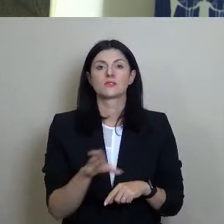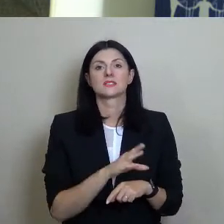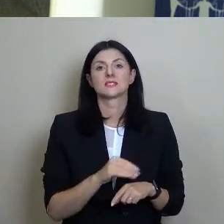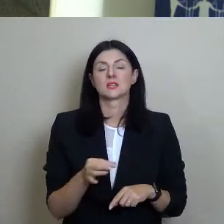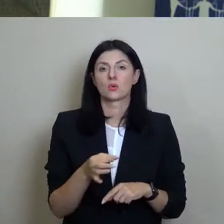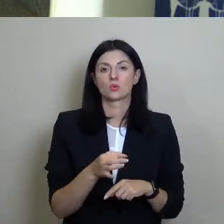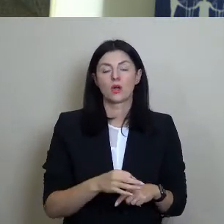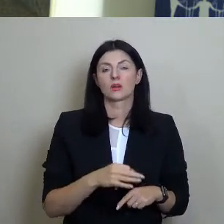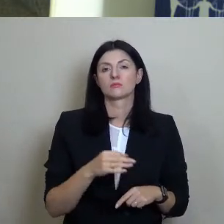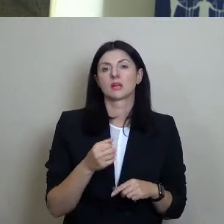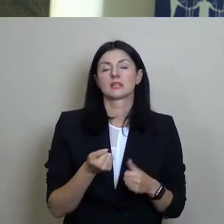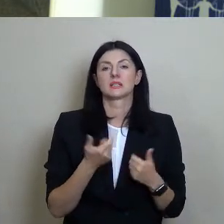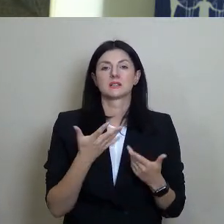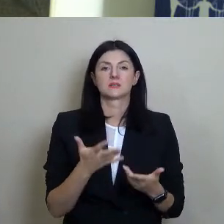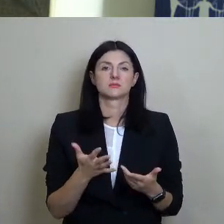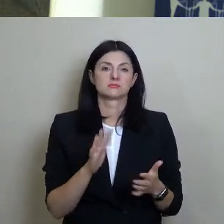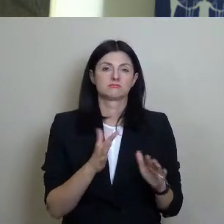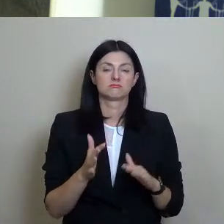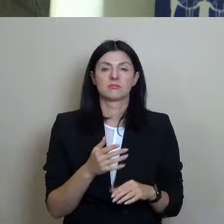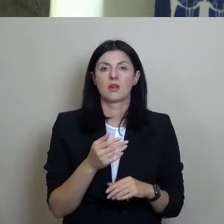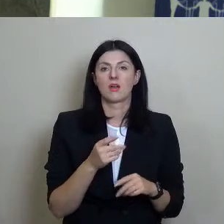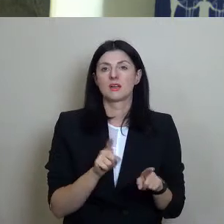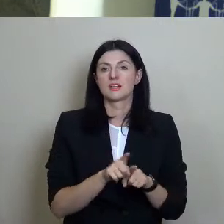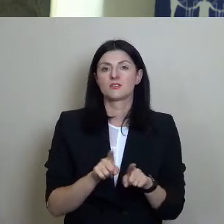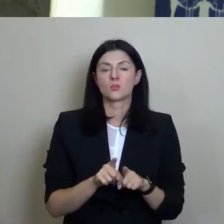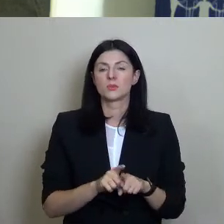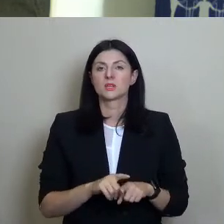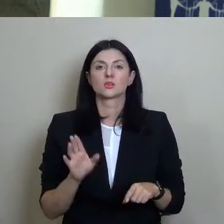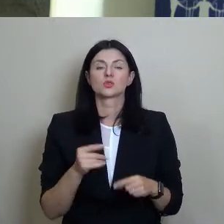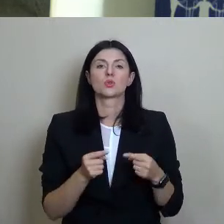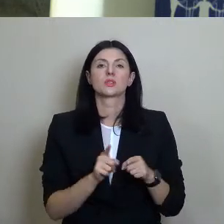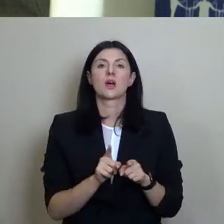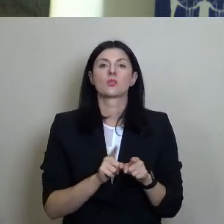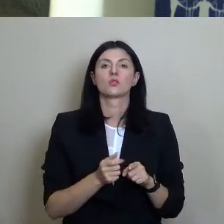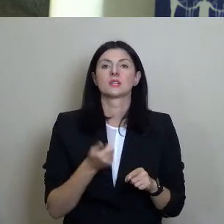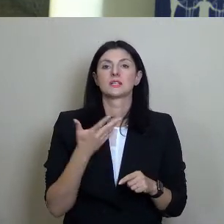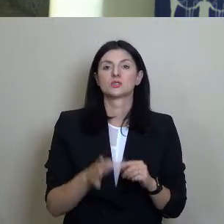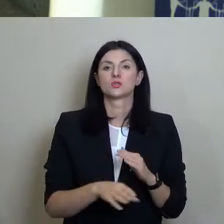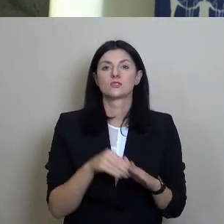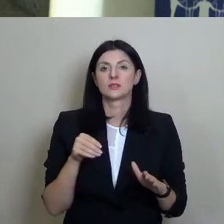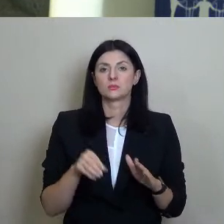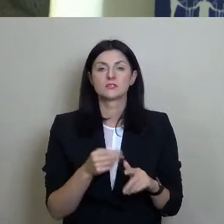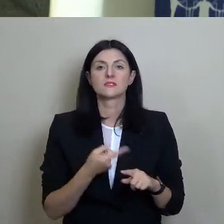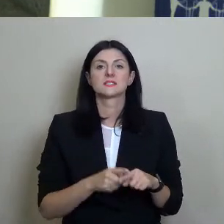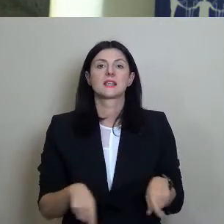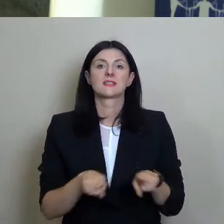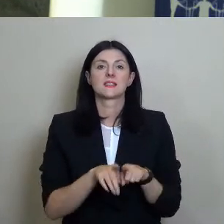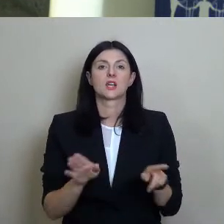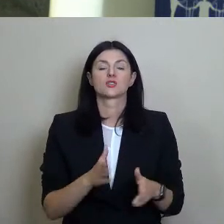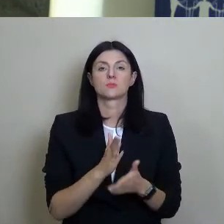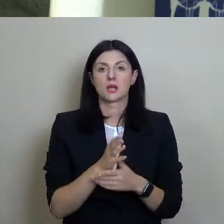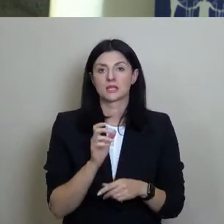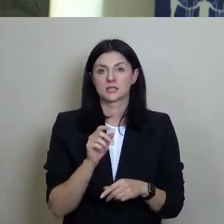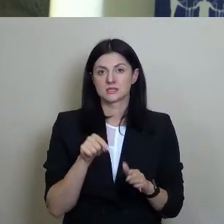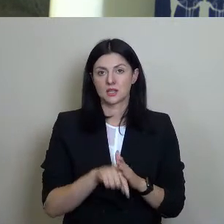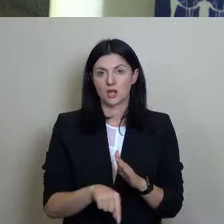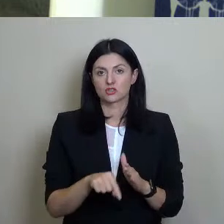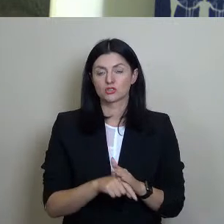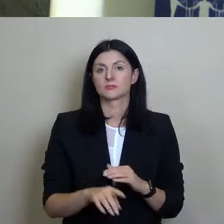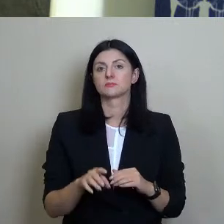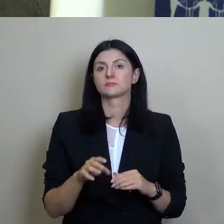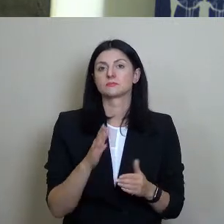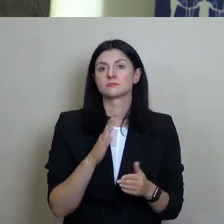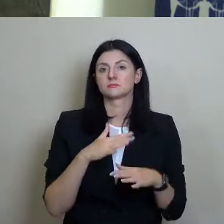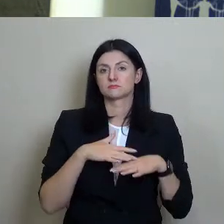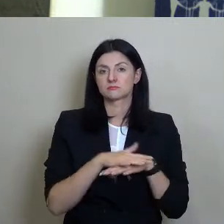candidates, a similar number of candidates in all the constituencies with approximately the same number of the electors, because it